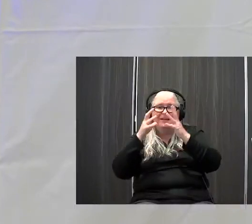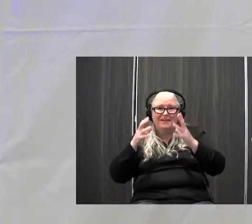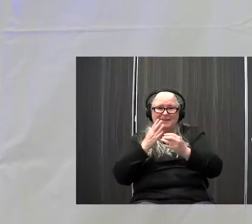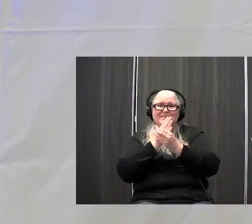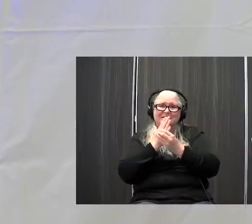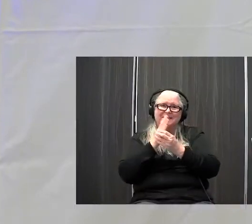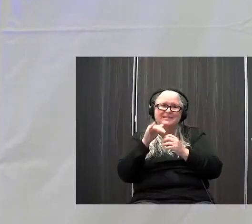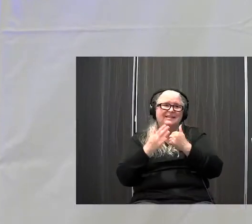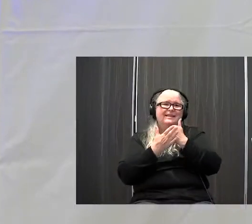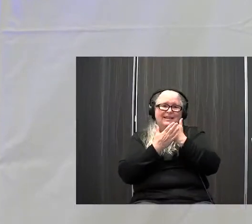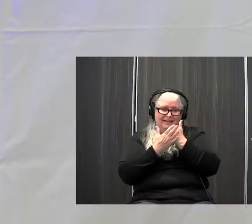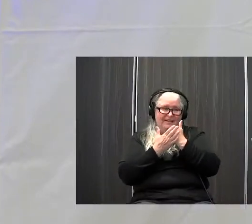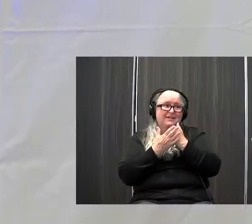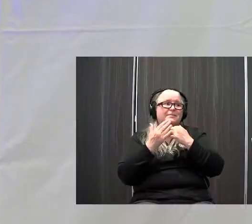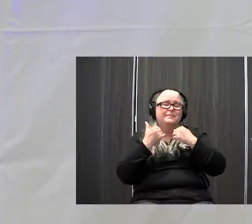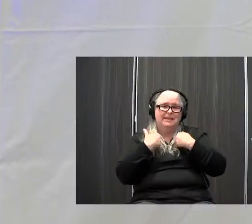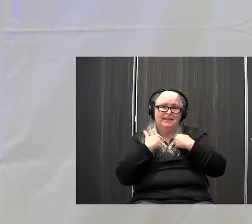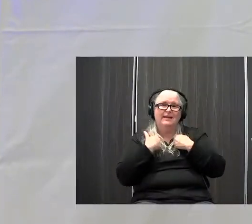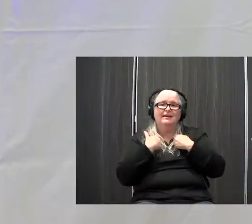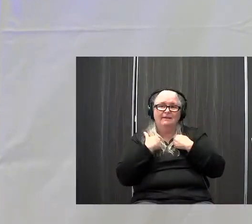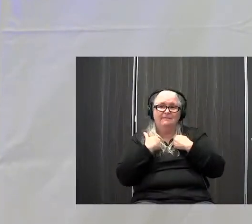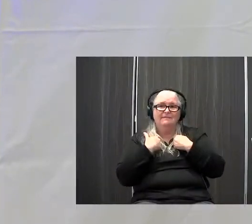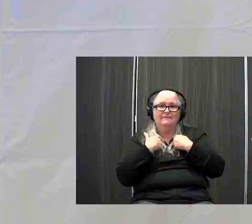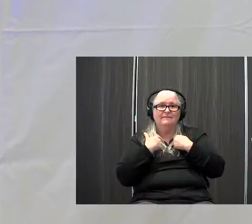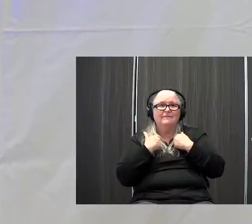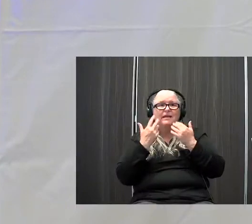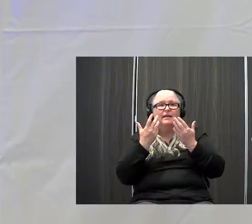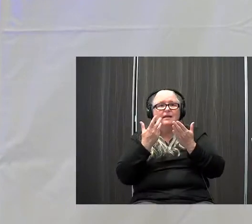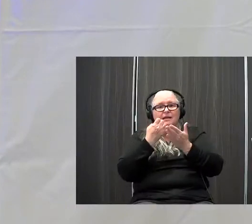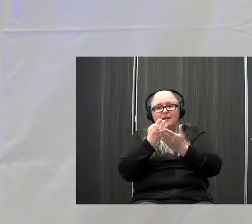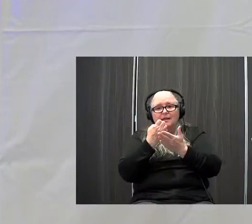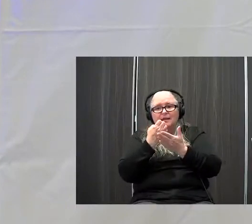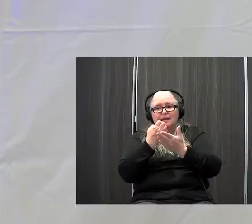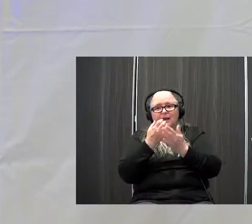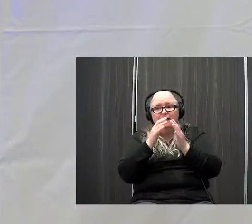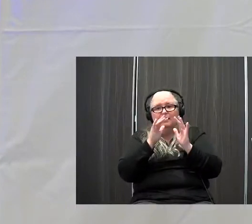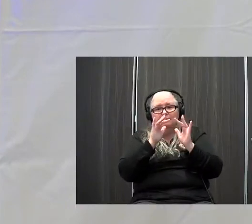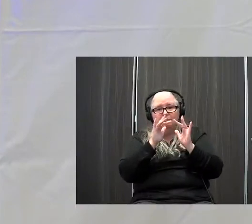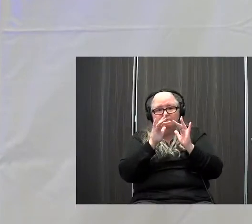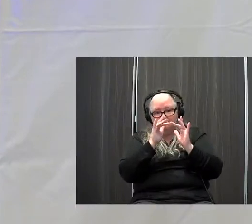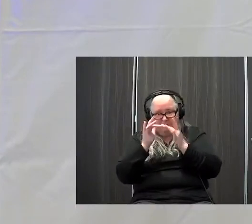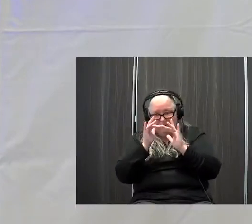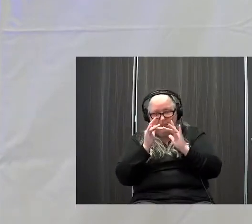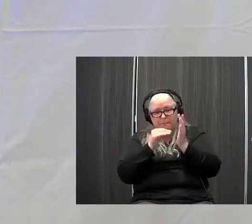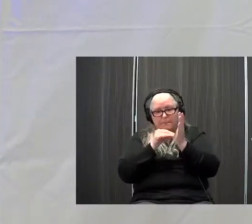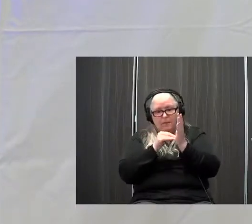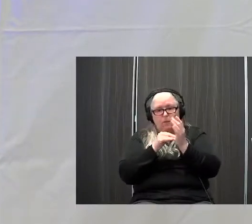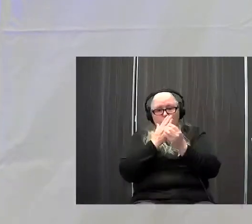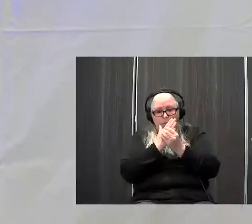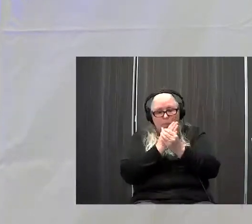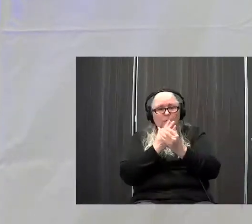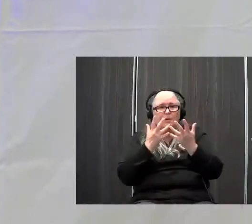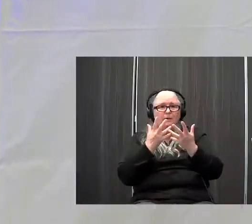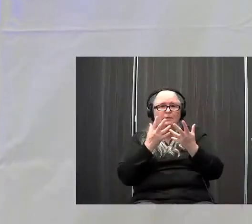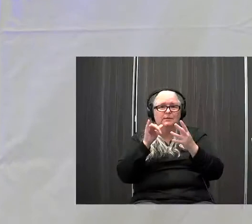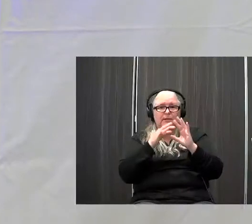really helpful to have, electronic medical records now that are linked together so that we can very